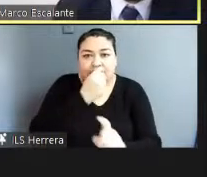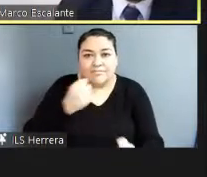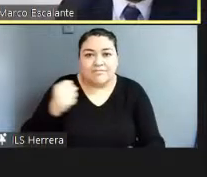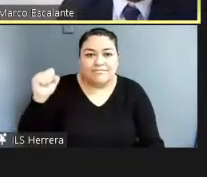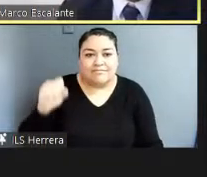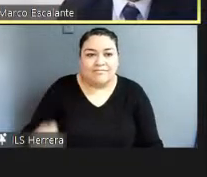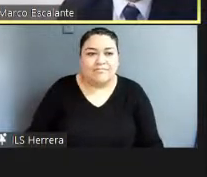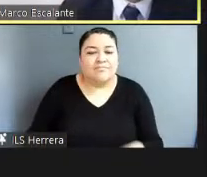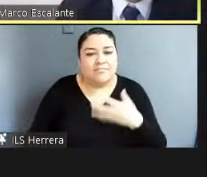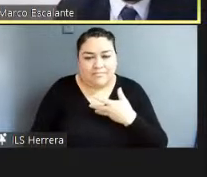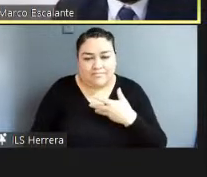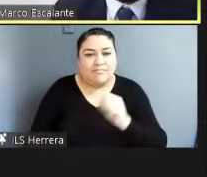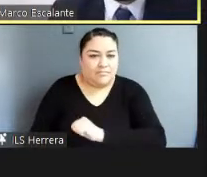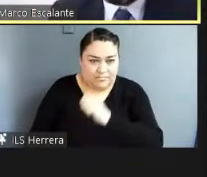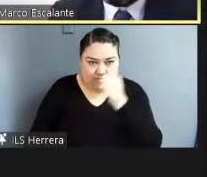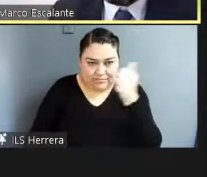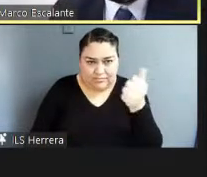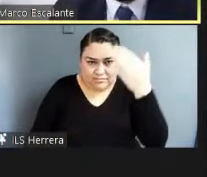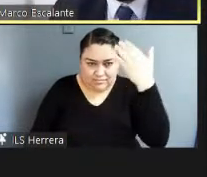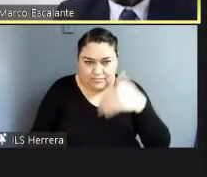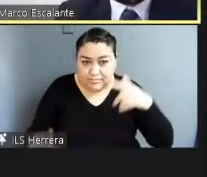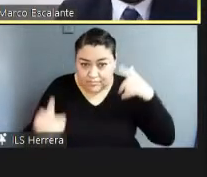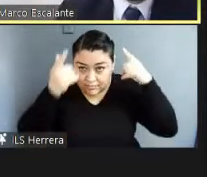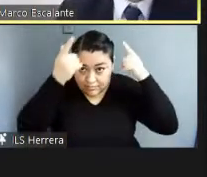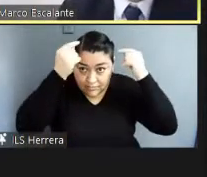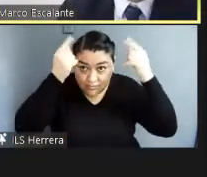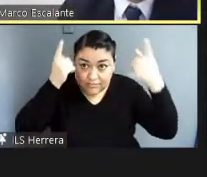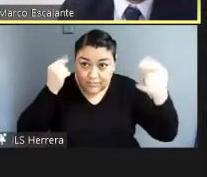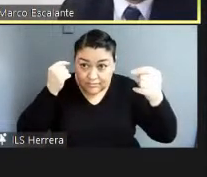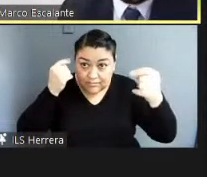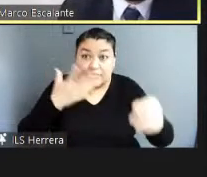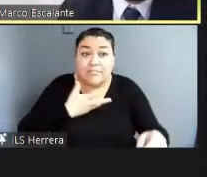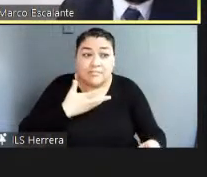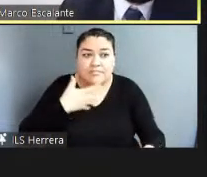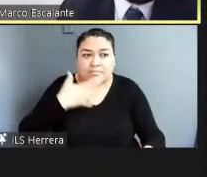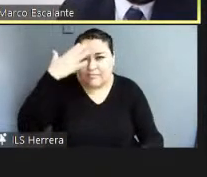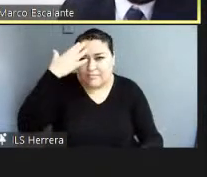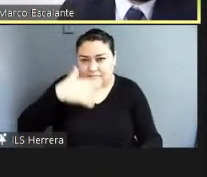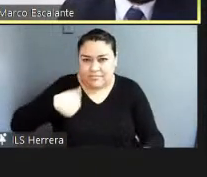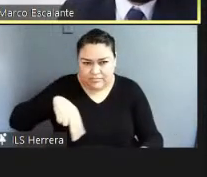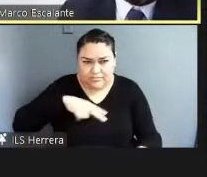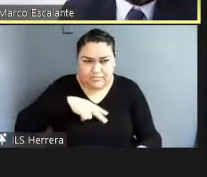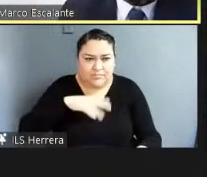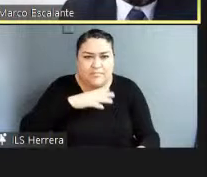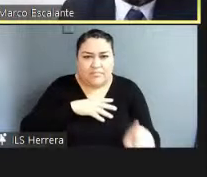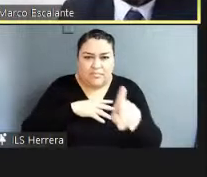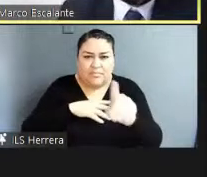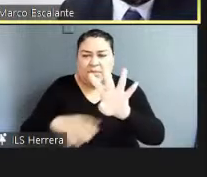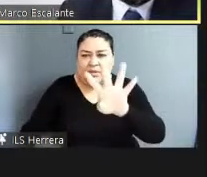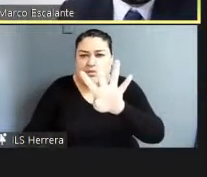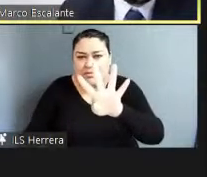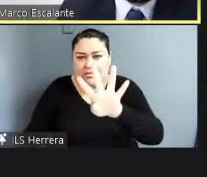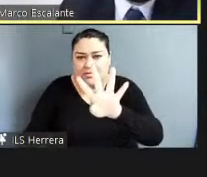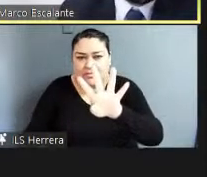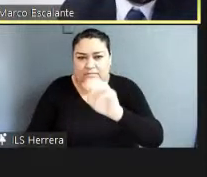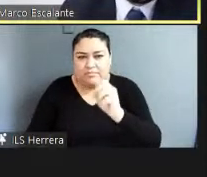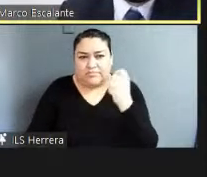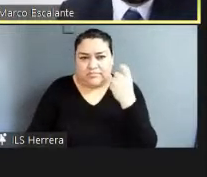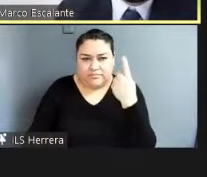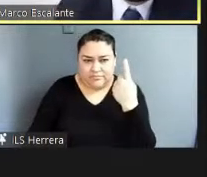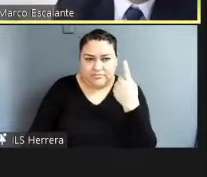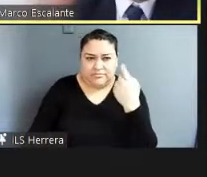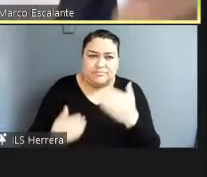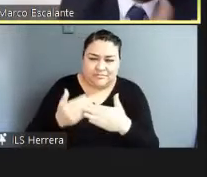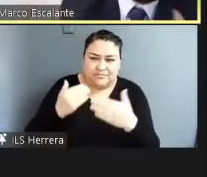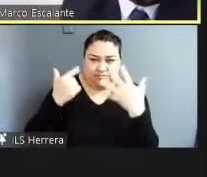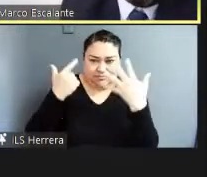be autonomous as people. And we have trajectories of the graduate profile that are specific to medical school. We have four